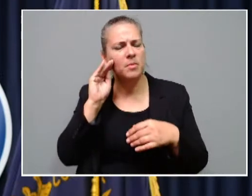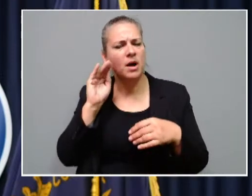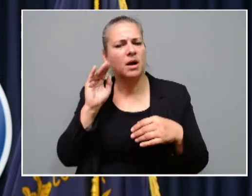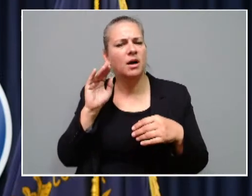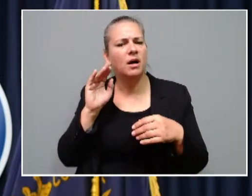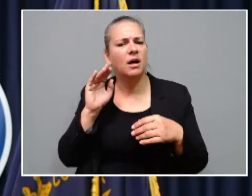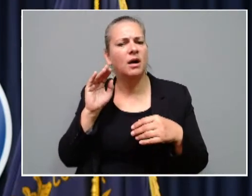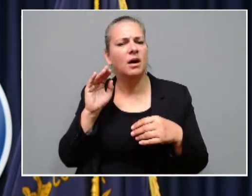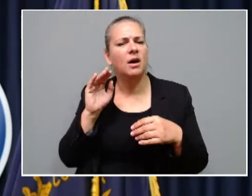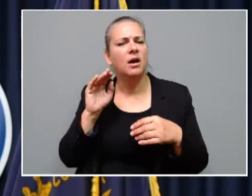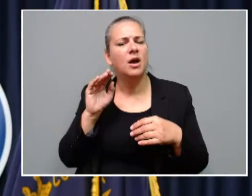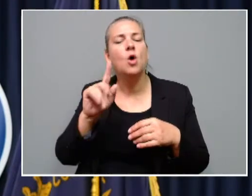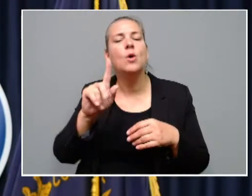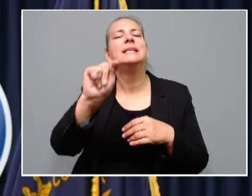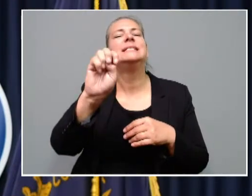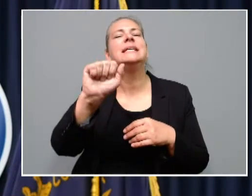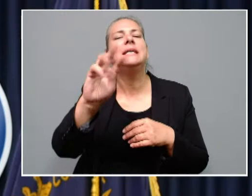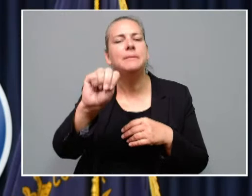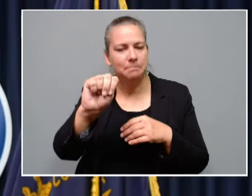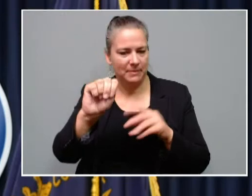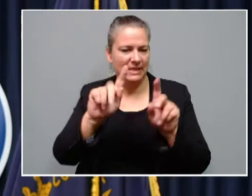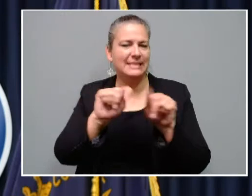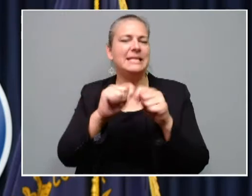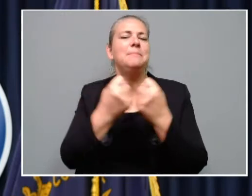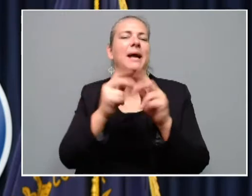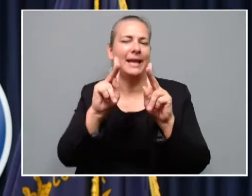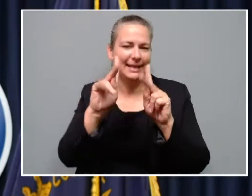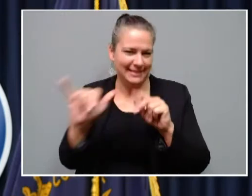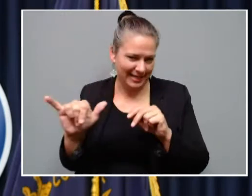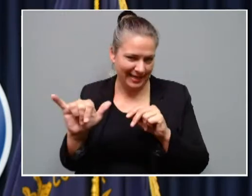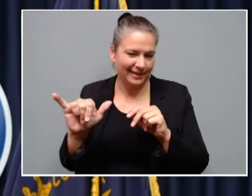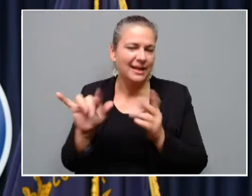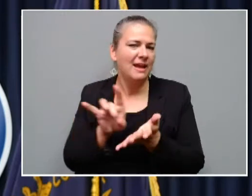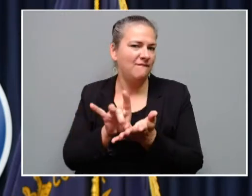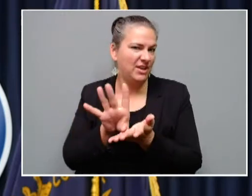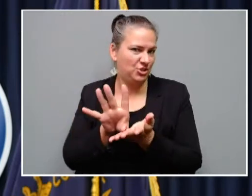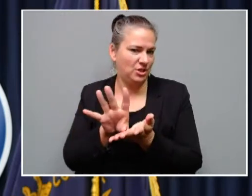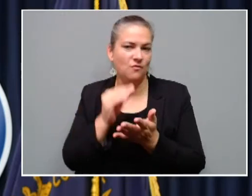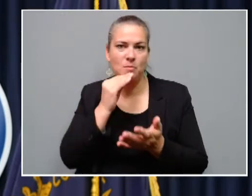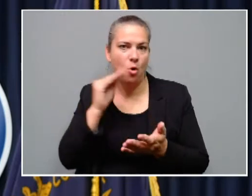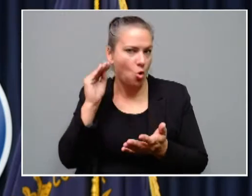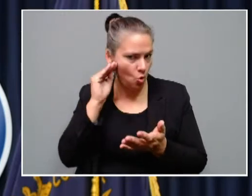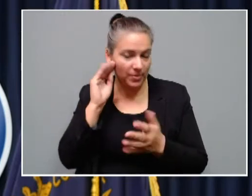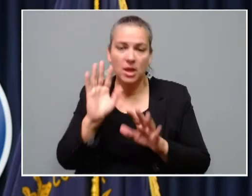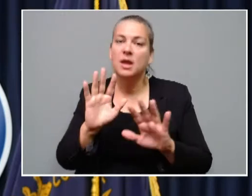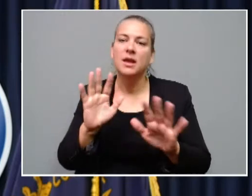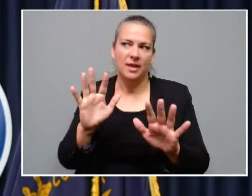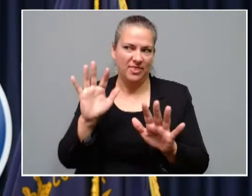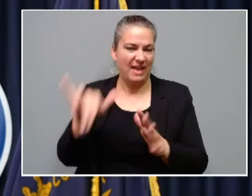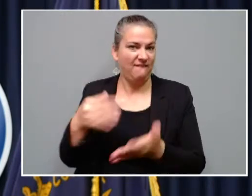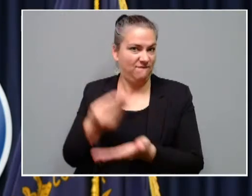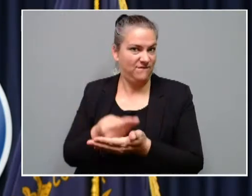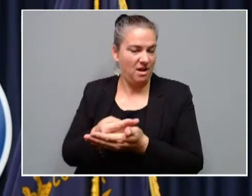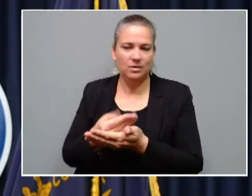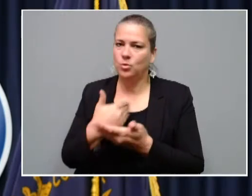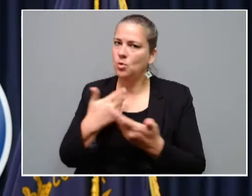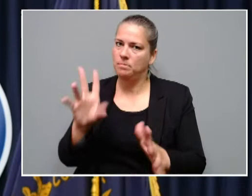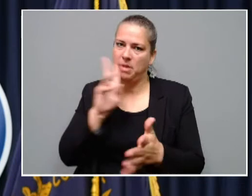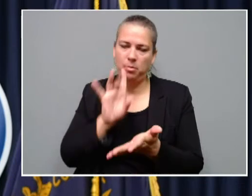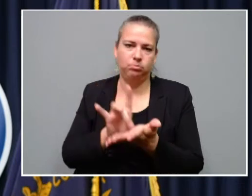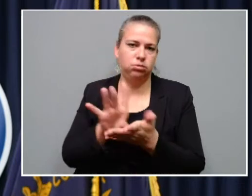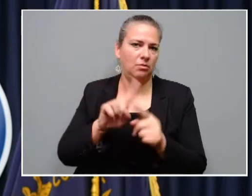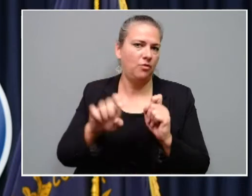couple of weeks. That's good. Keep them up. Nobody needs to be evicted from their home right now because we have the money to help